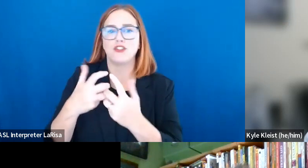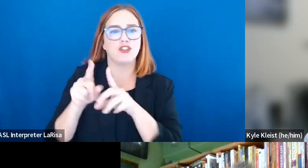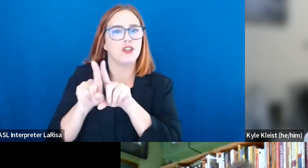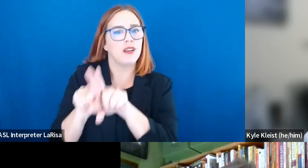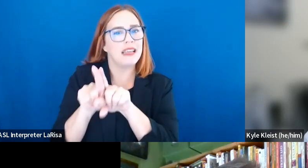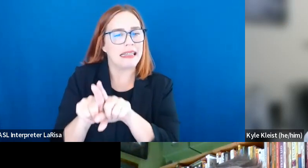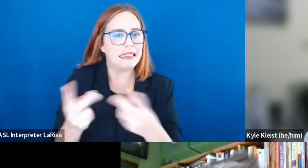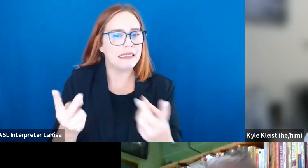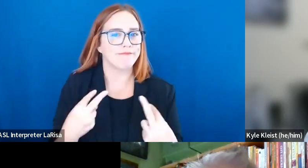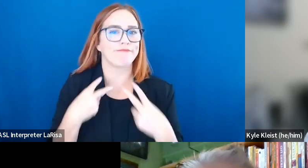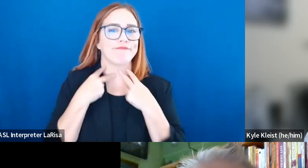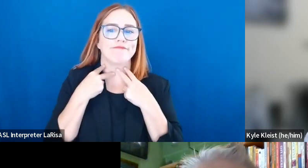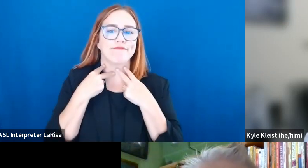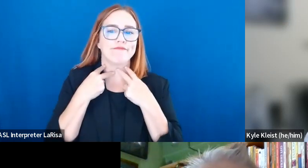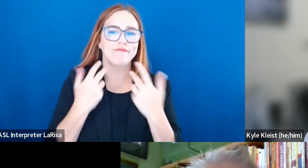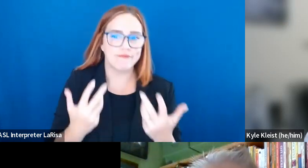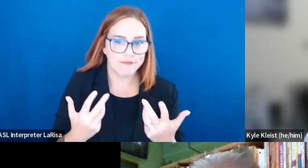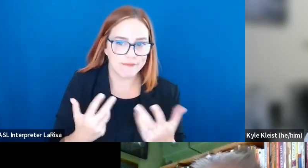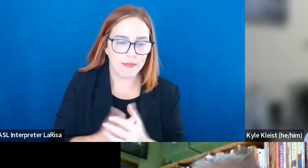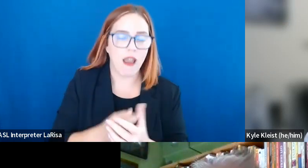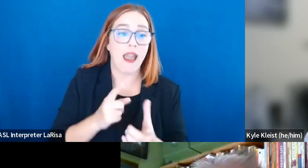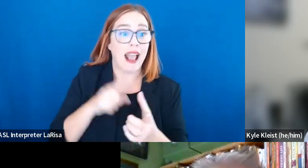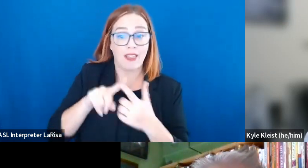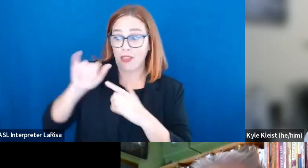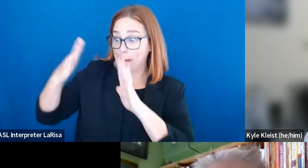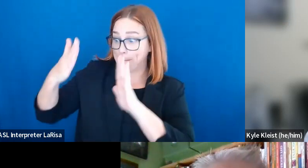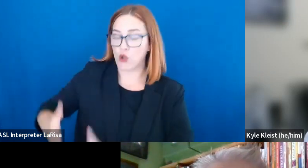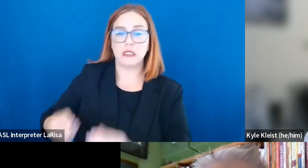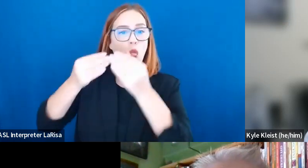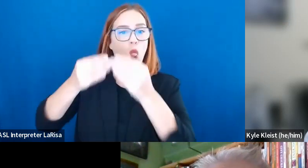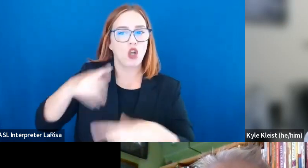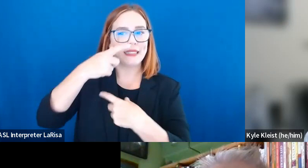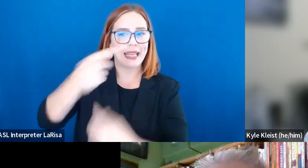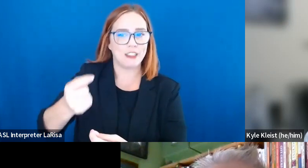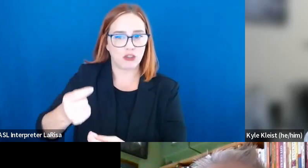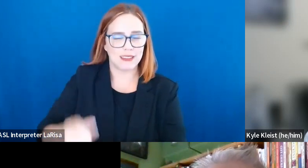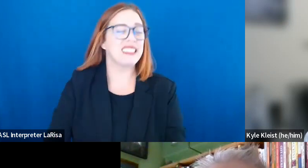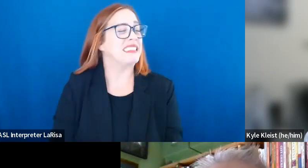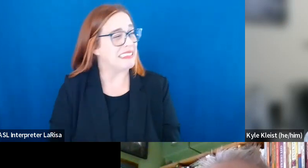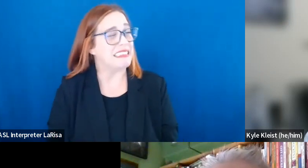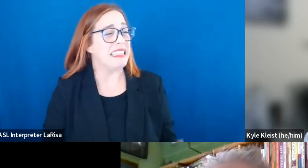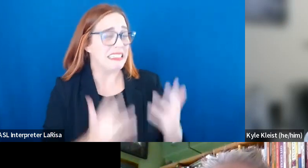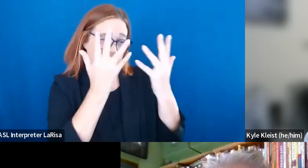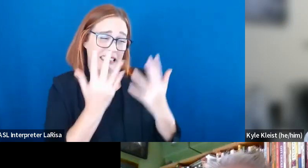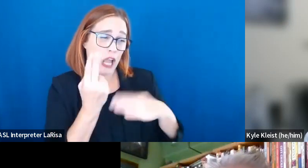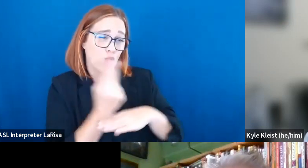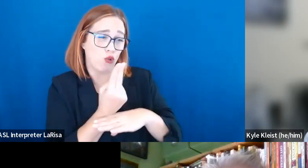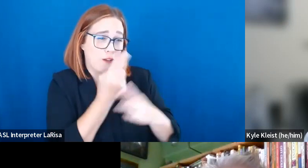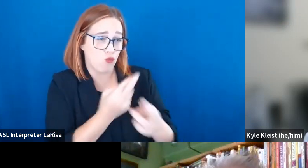which was always, and then they would lose interest. Yes, that's a sad use of resources, isn't it? Yes.